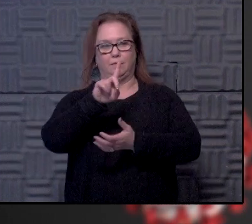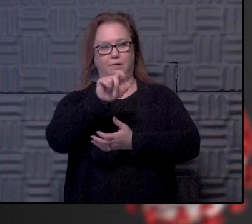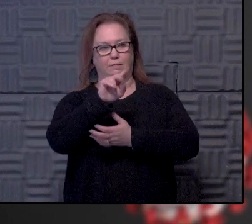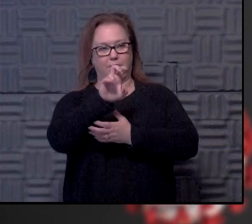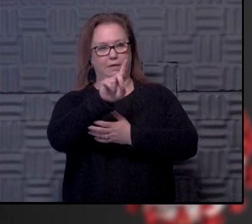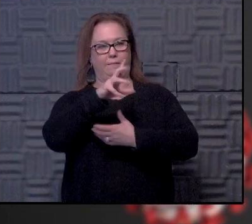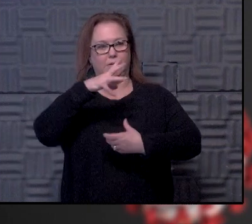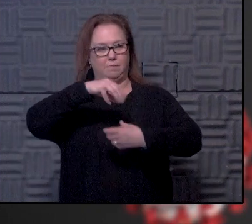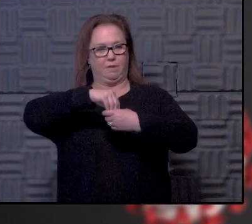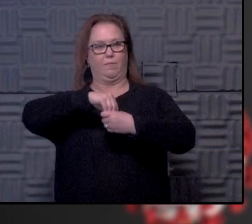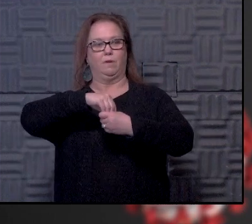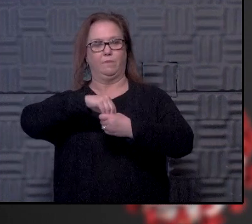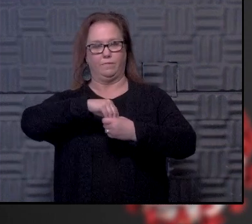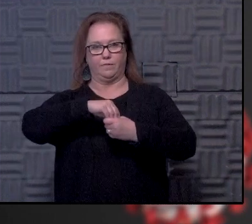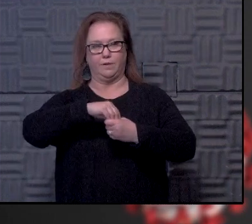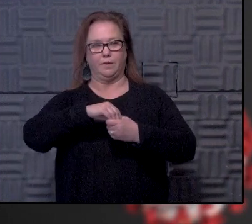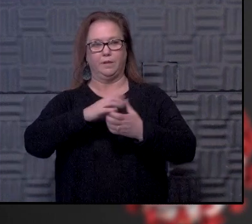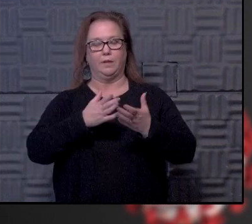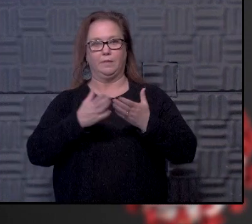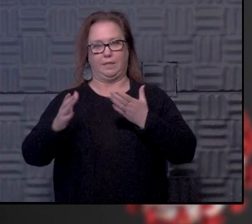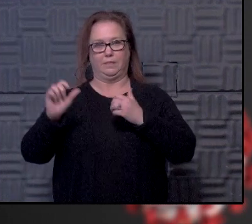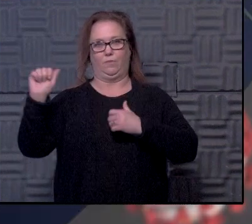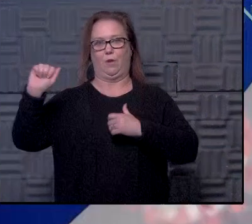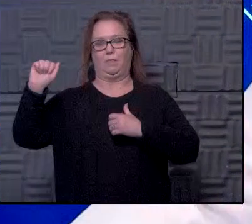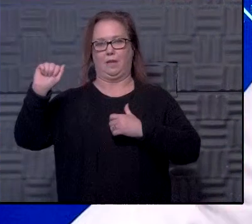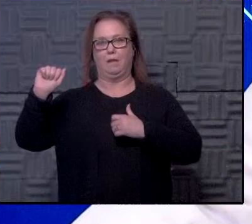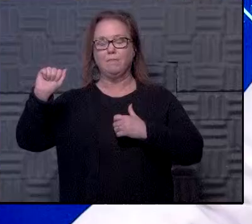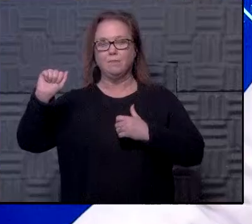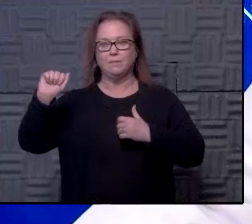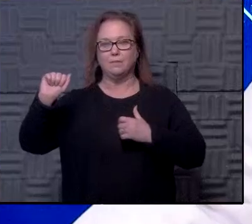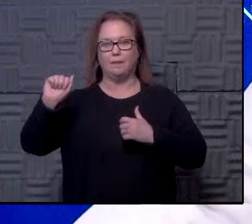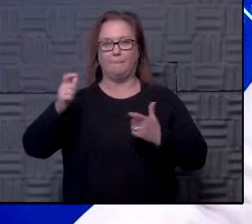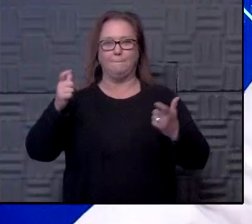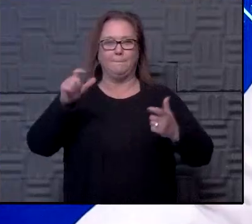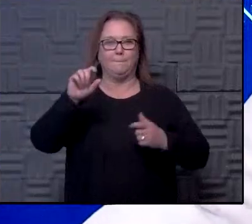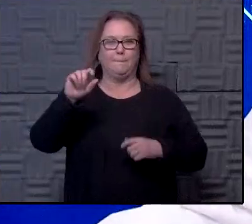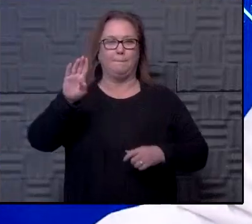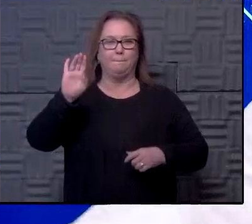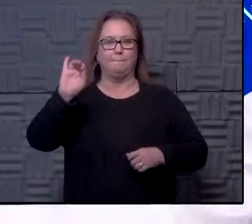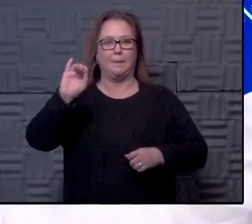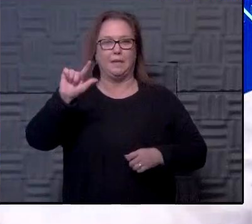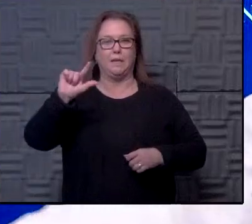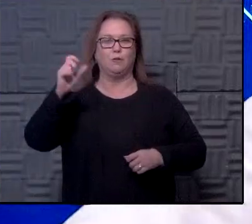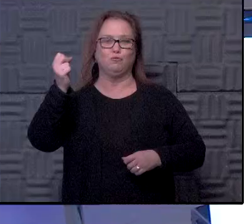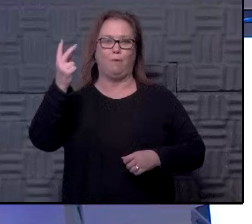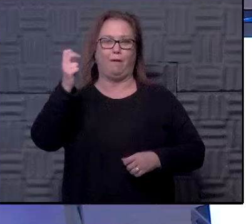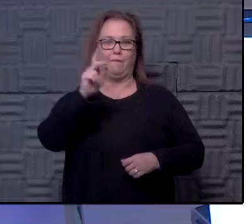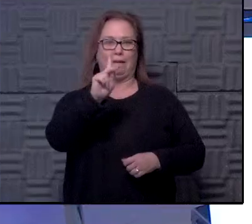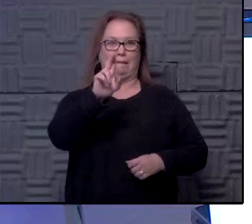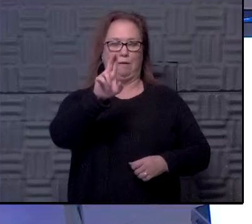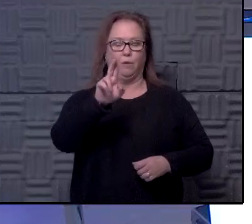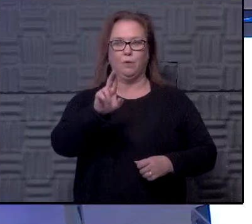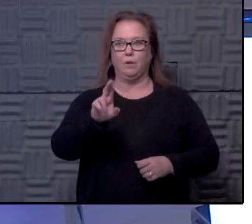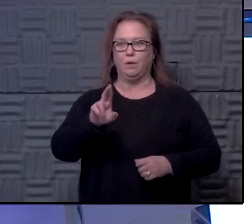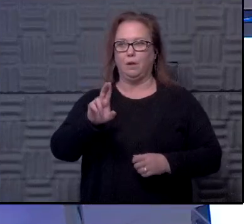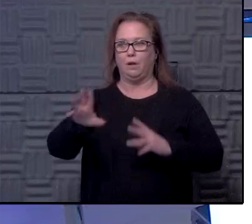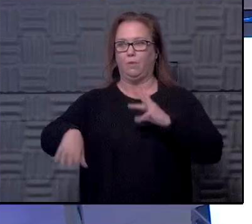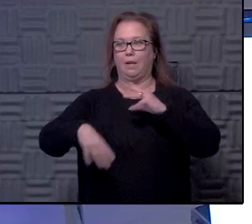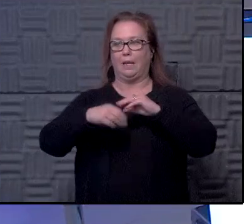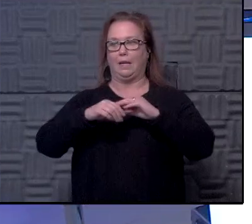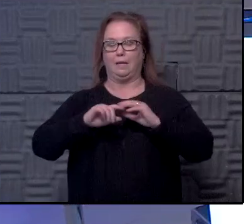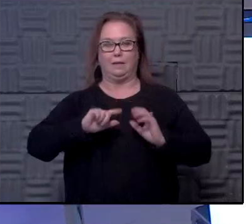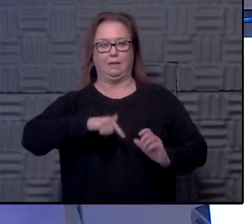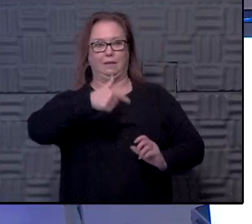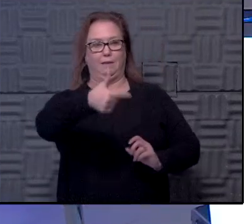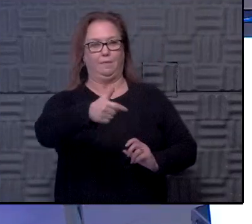been involved with us about things for different athletics and things we've worked on with the Big 12 and KU. What are your current thoughts? Yeah, I'd like to throw that answer